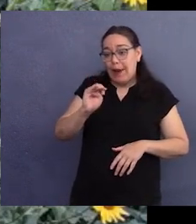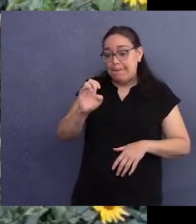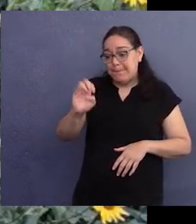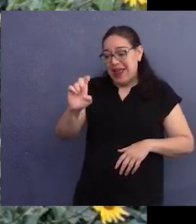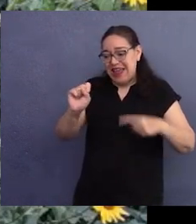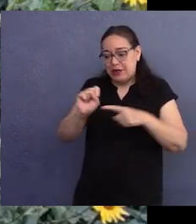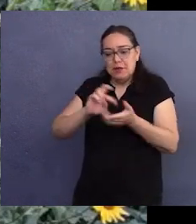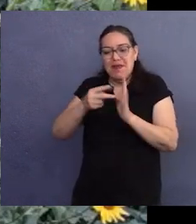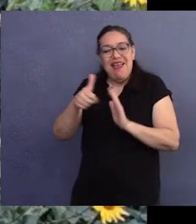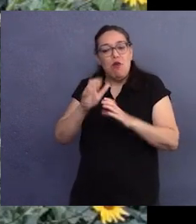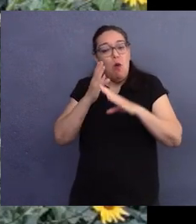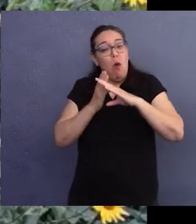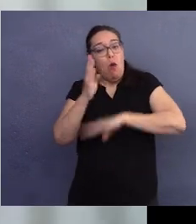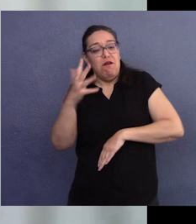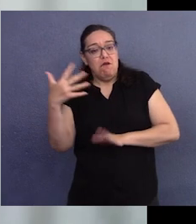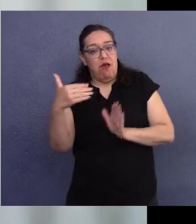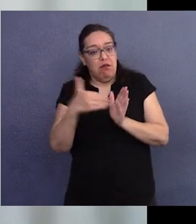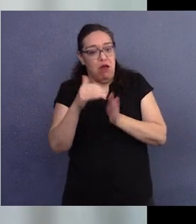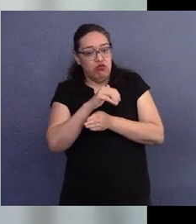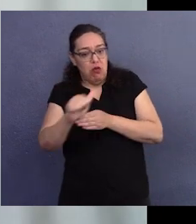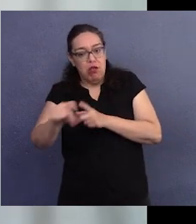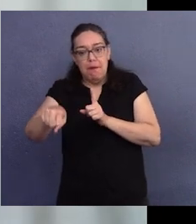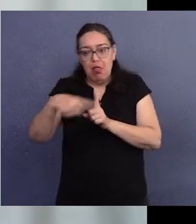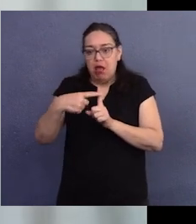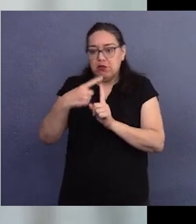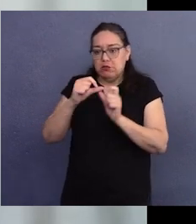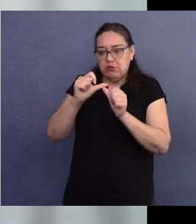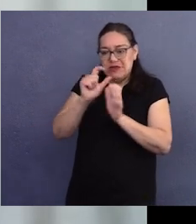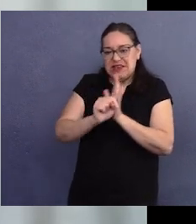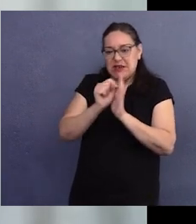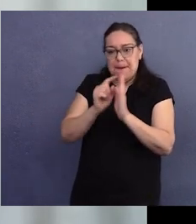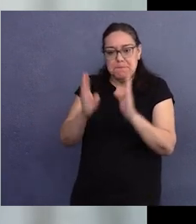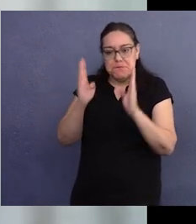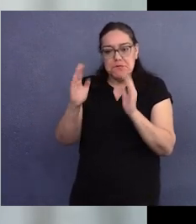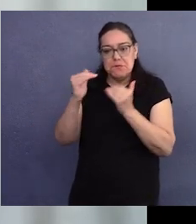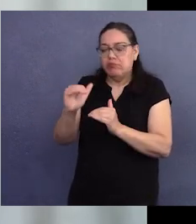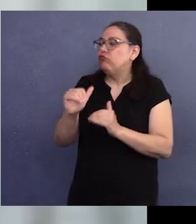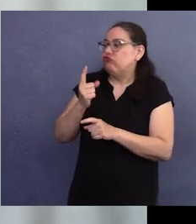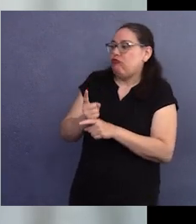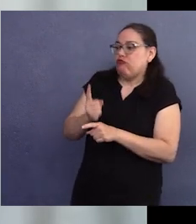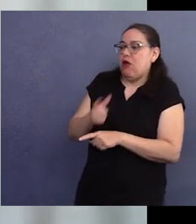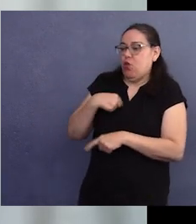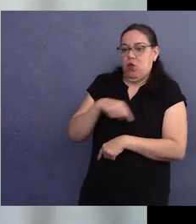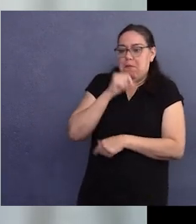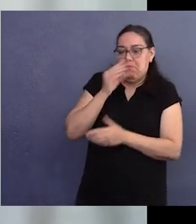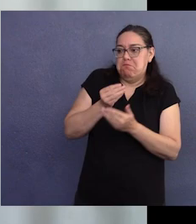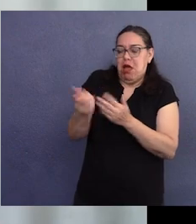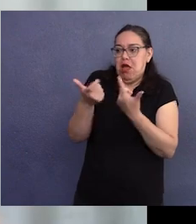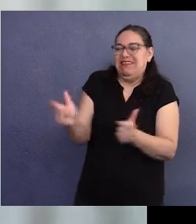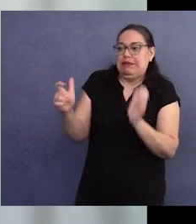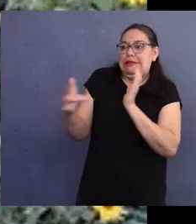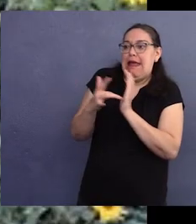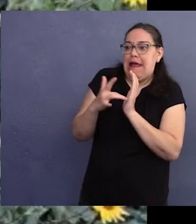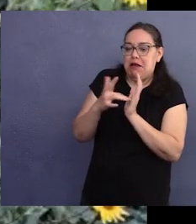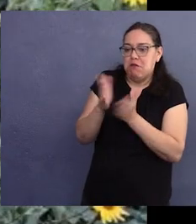there's a certain shelf life. Yeah, it's meant to be like we're not buying huge technology pieces for organizations.